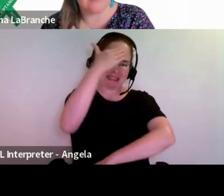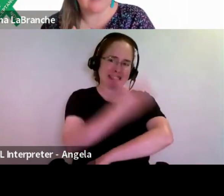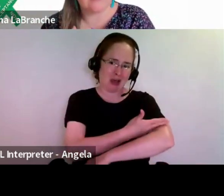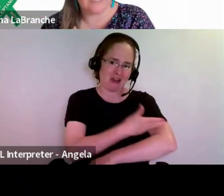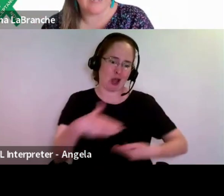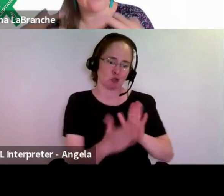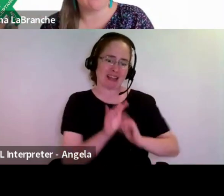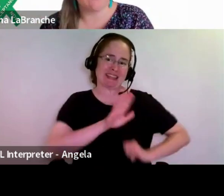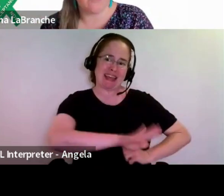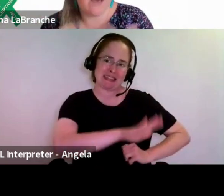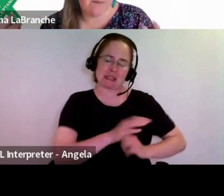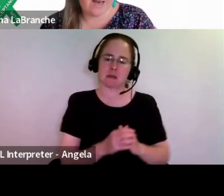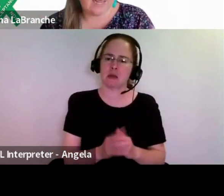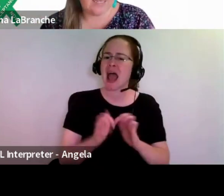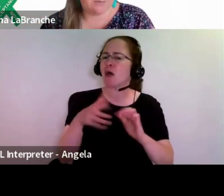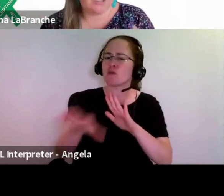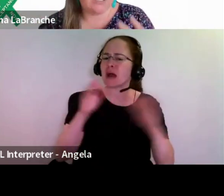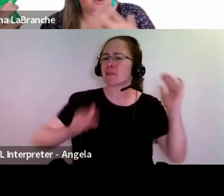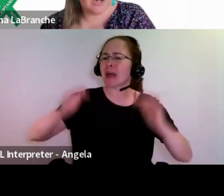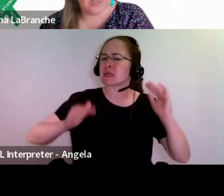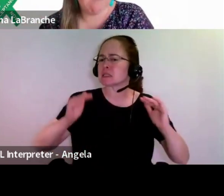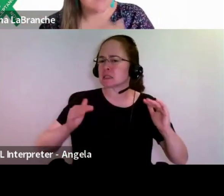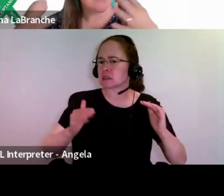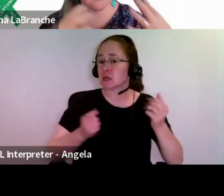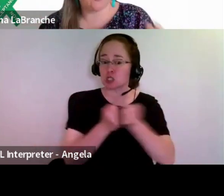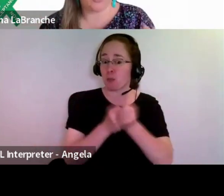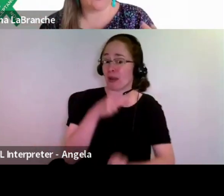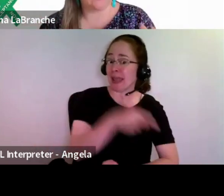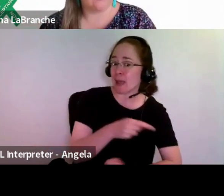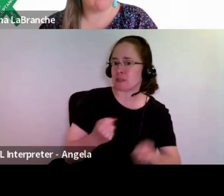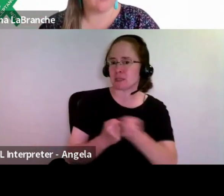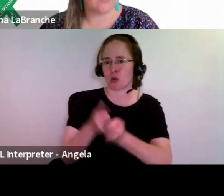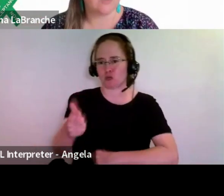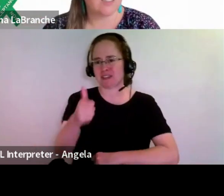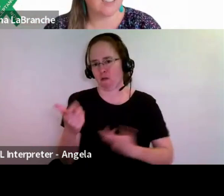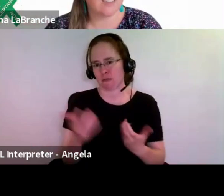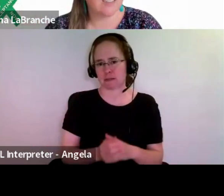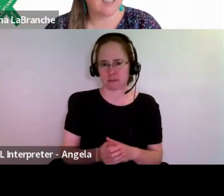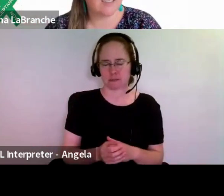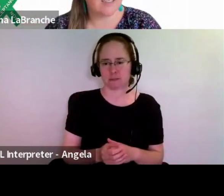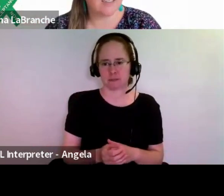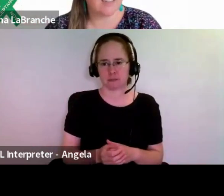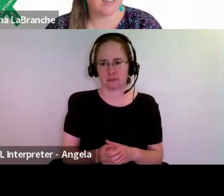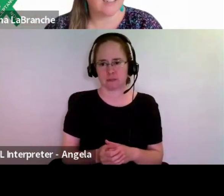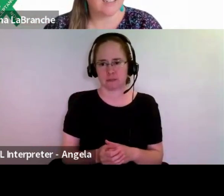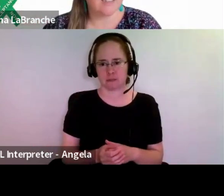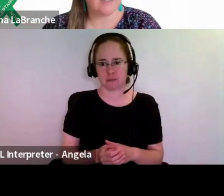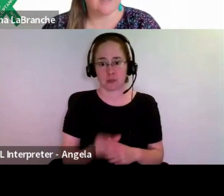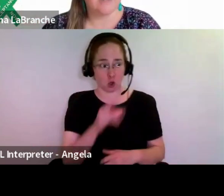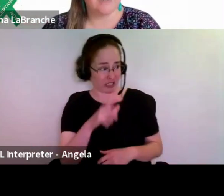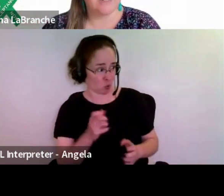address his? And how do you find that balance between supporting him and supporting yourselves? Okay, let me